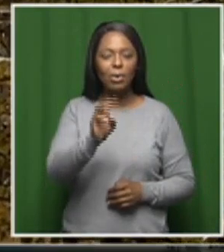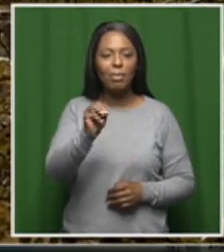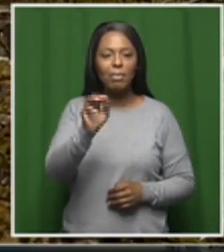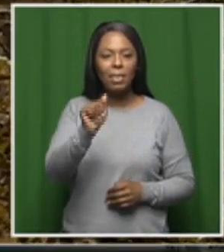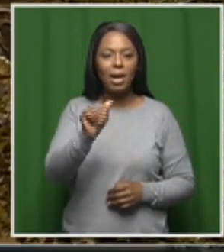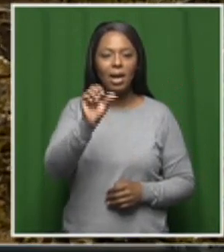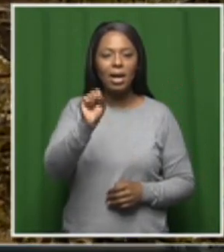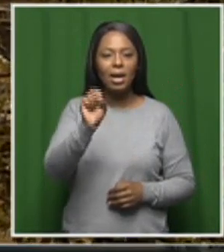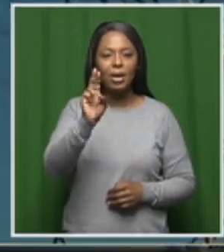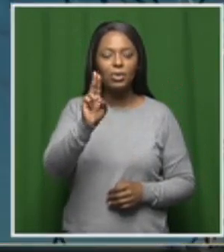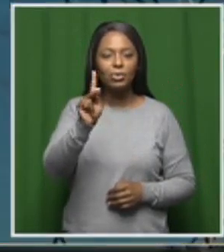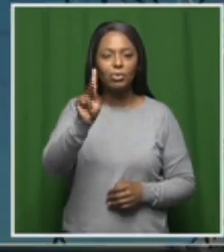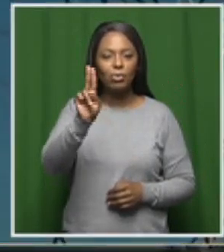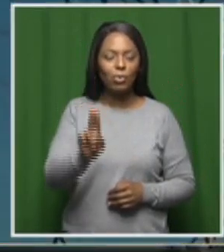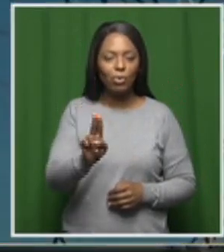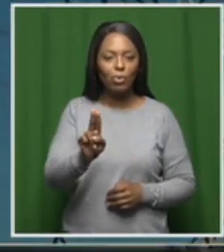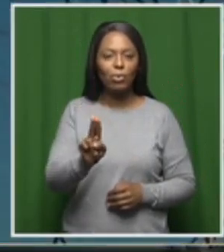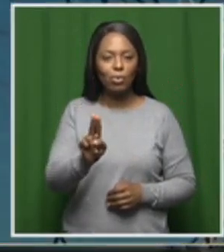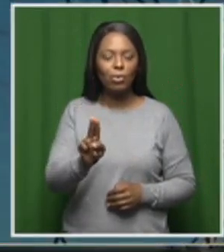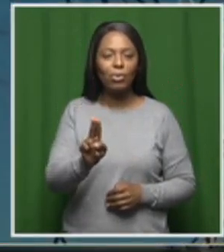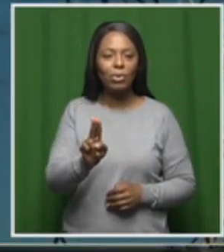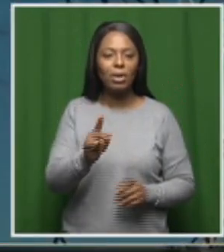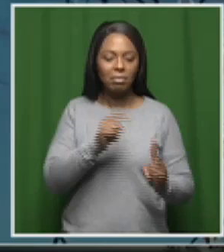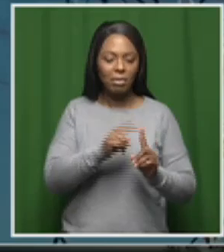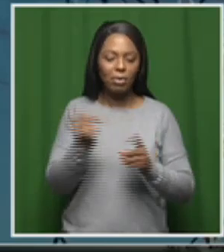we do this, and she would have